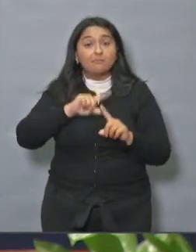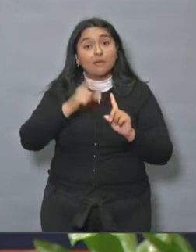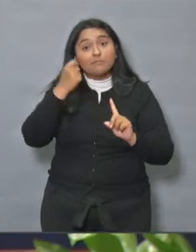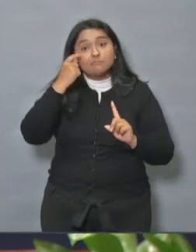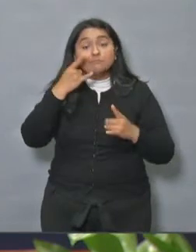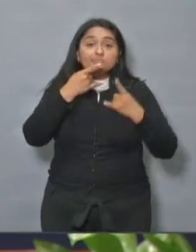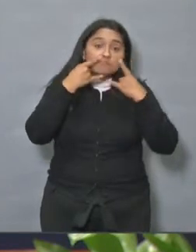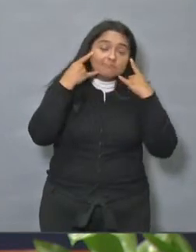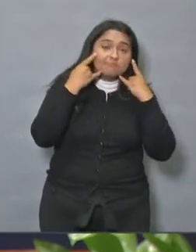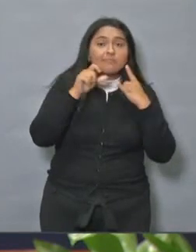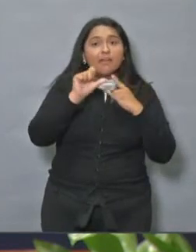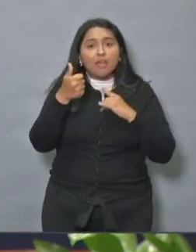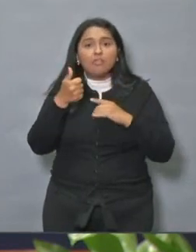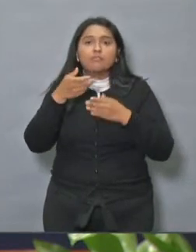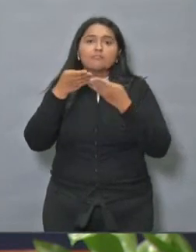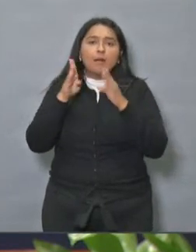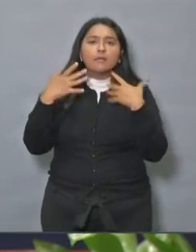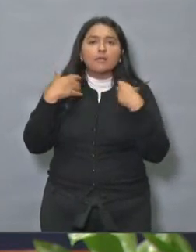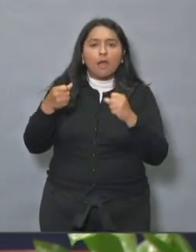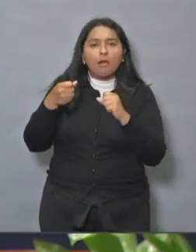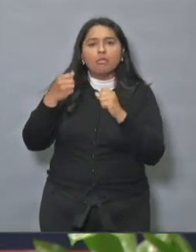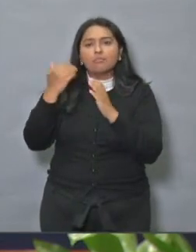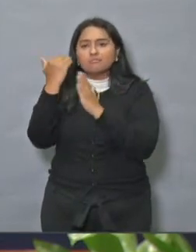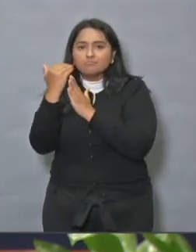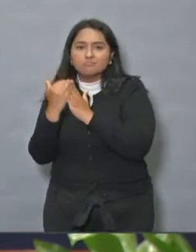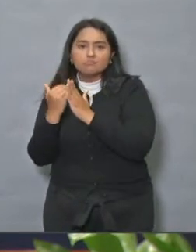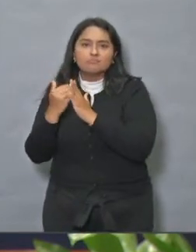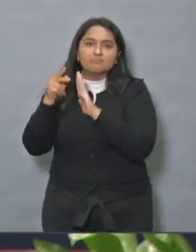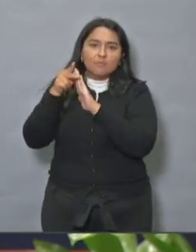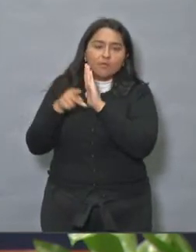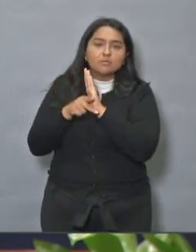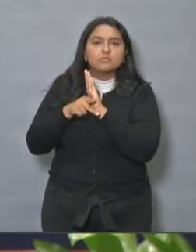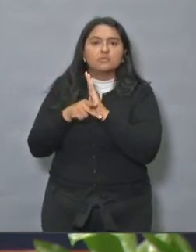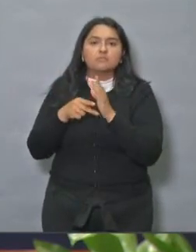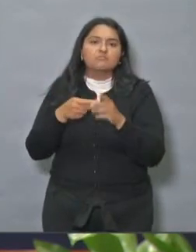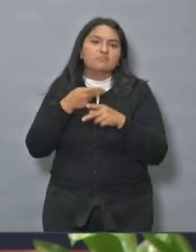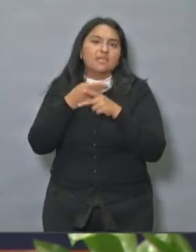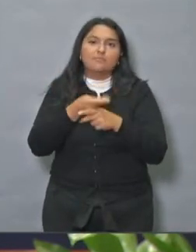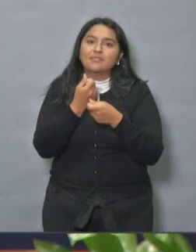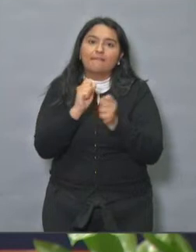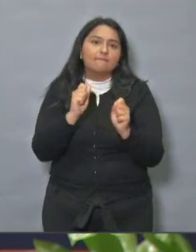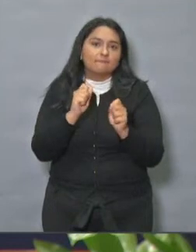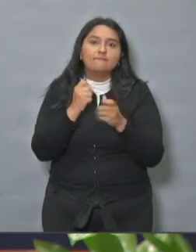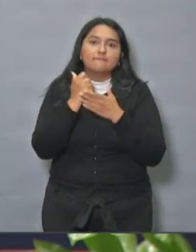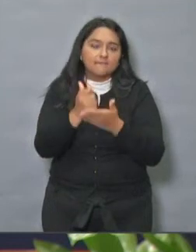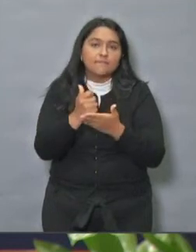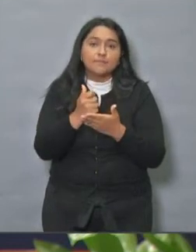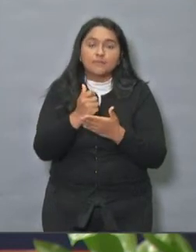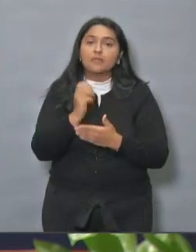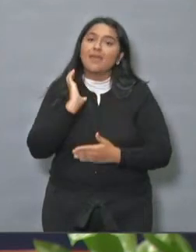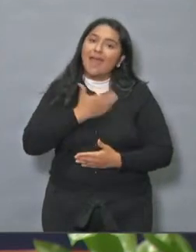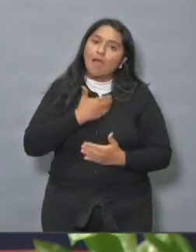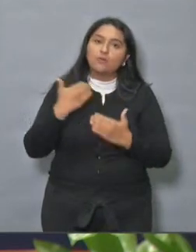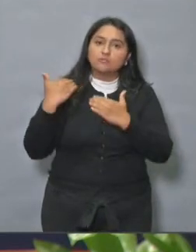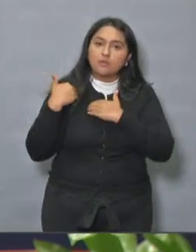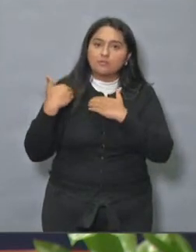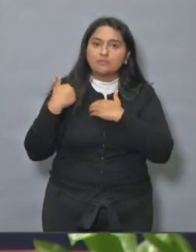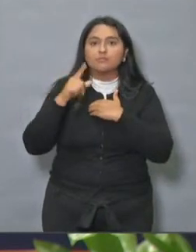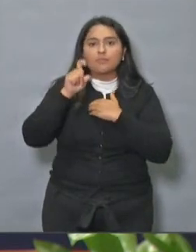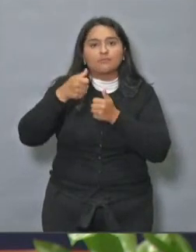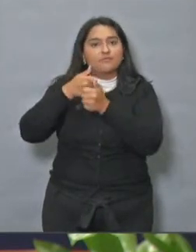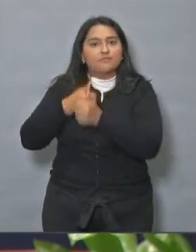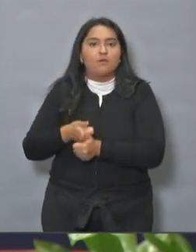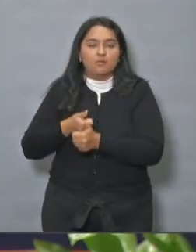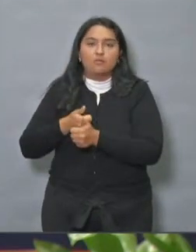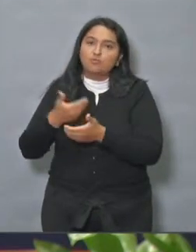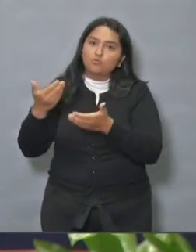health interventions and measures can keep you and others safe. It is up to each and every one of us to follow these new rules of the road in Los